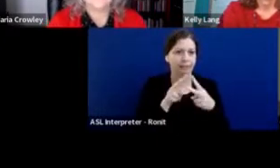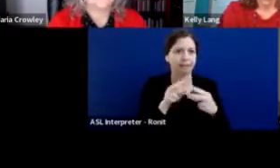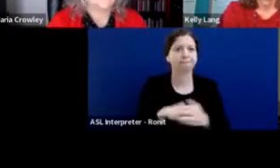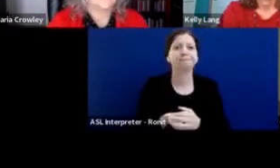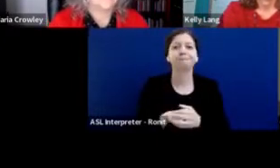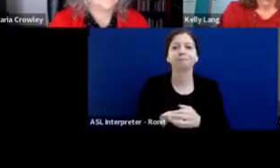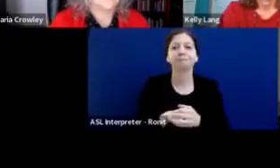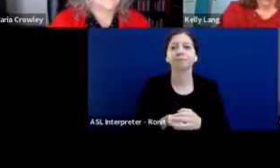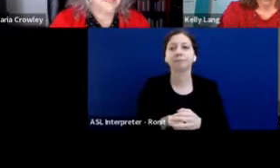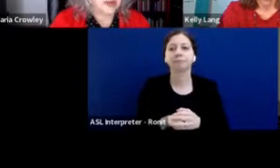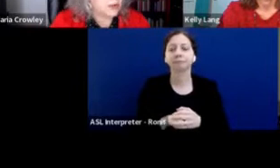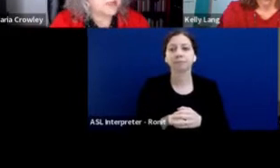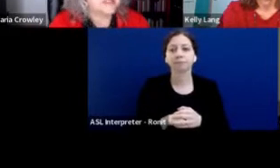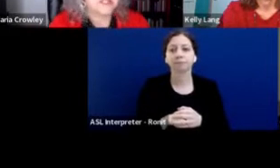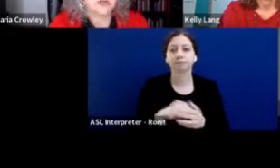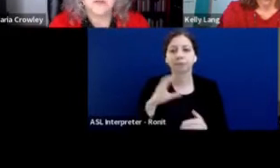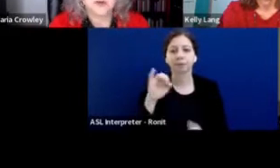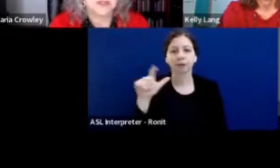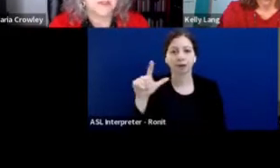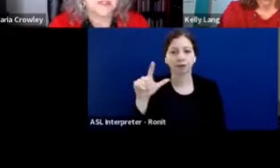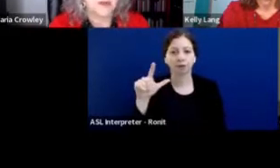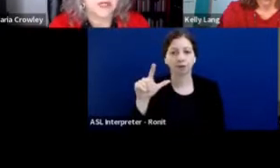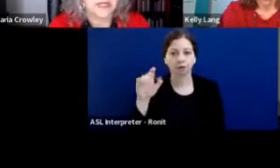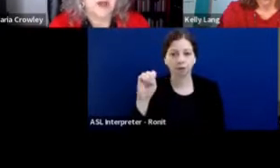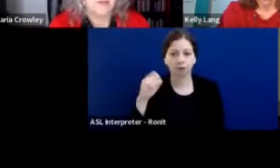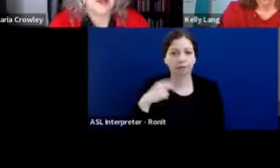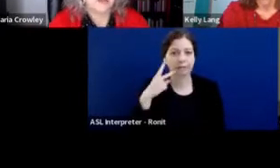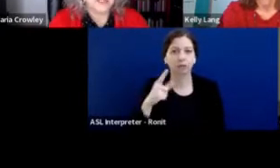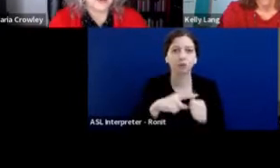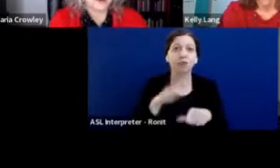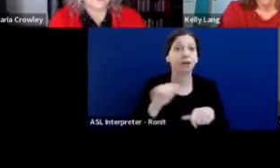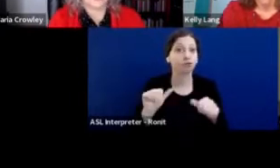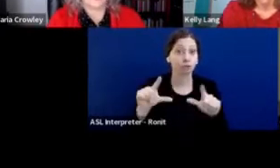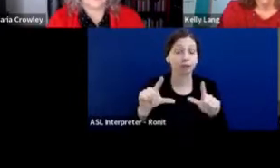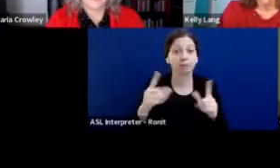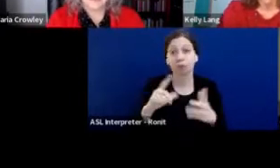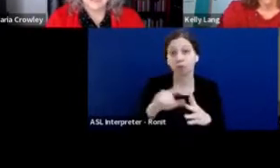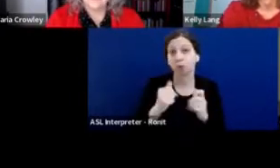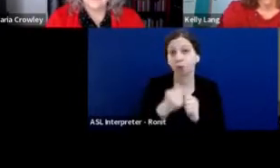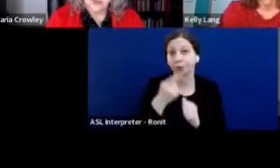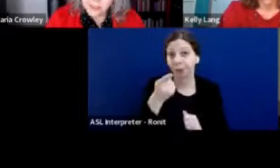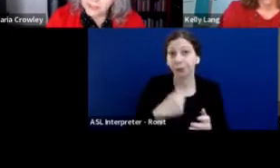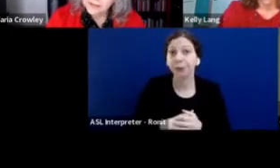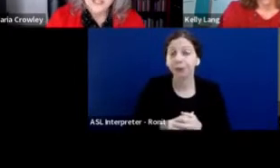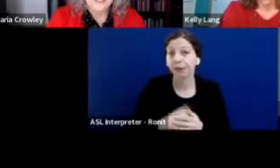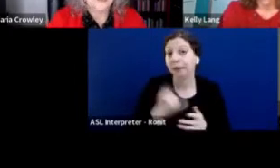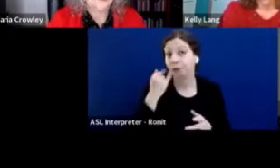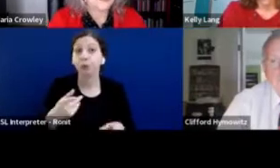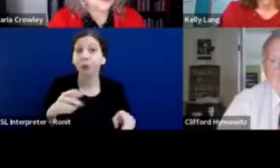And Carol, as I see you first on my screen, how about if we start with you? Sure. If you